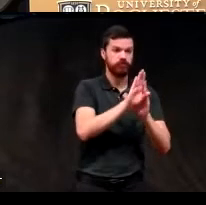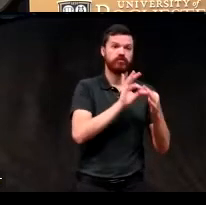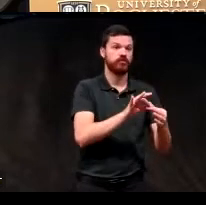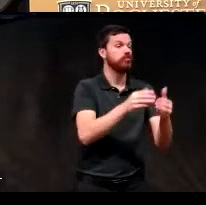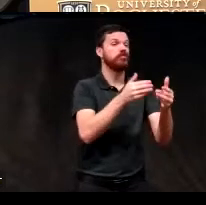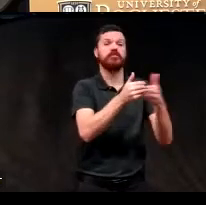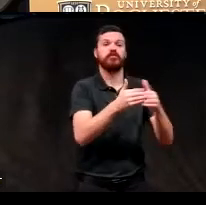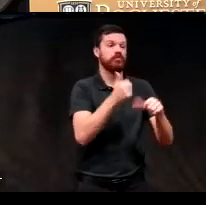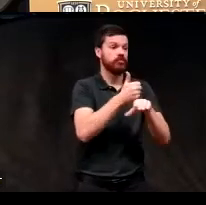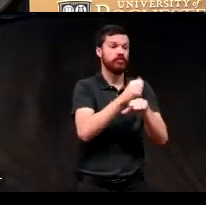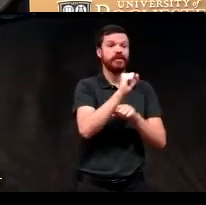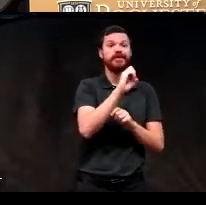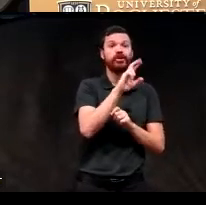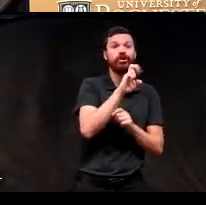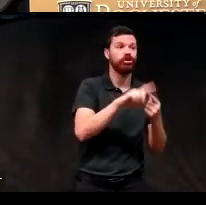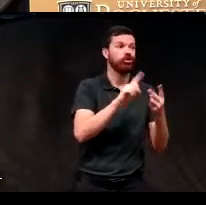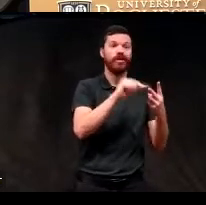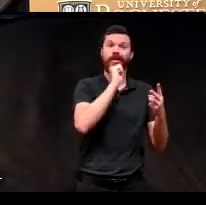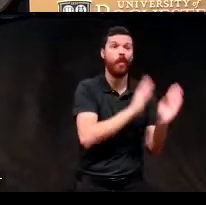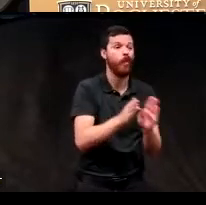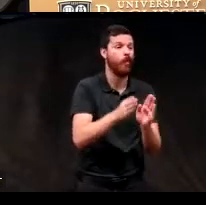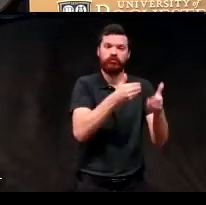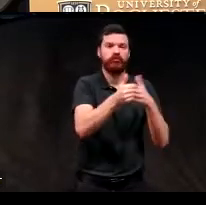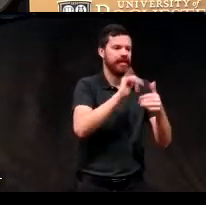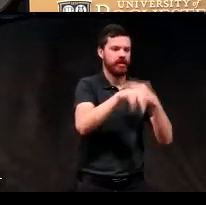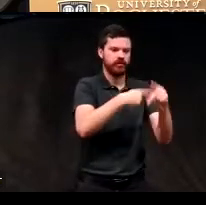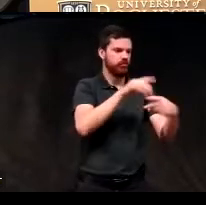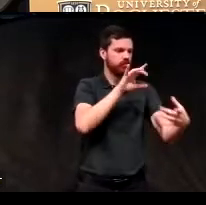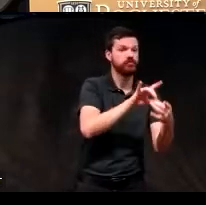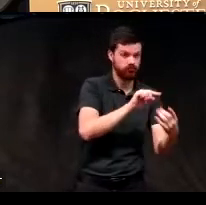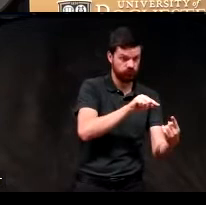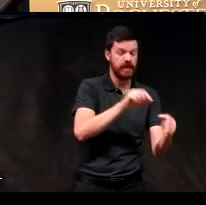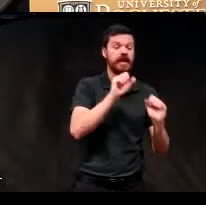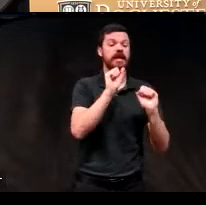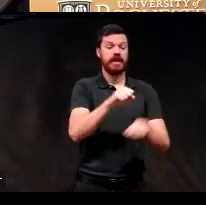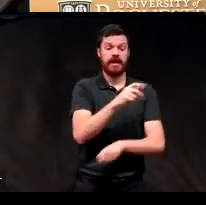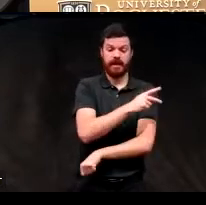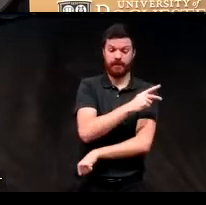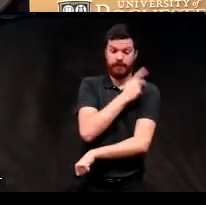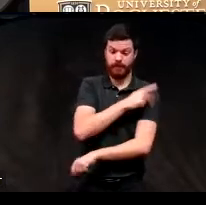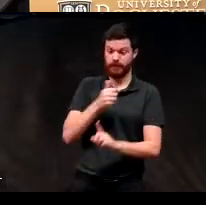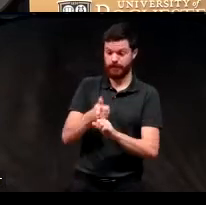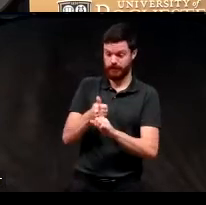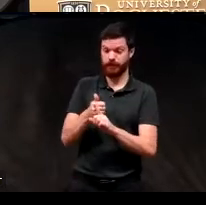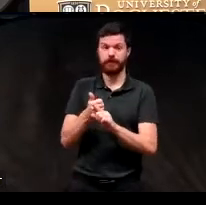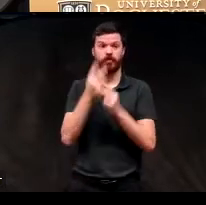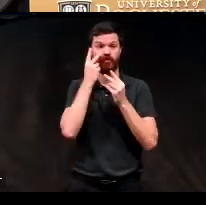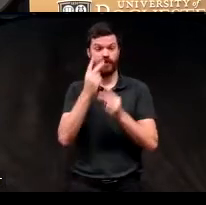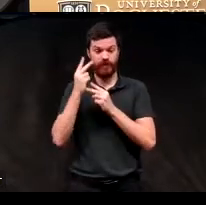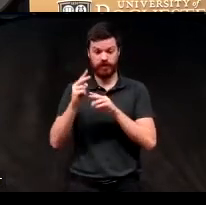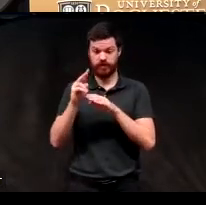a secure attachment, disorganized, so on and so forth, can a patient's reflective capacity improve in